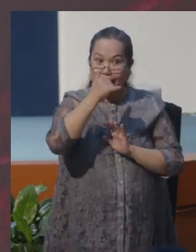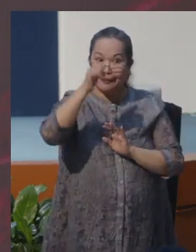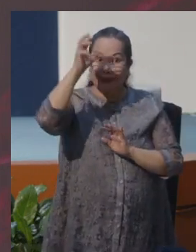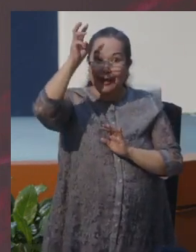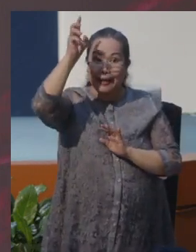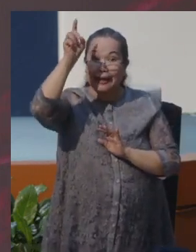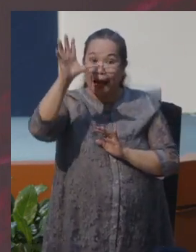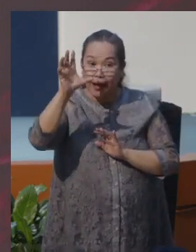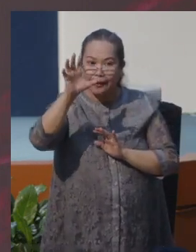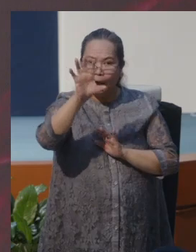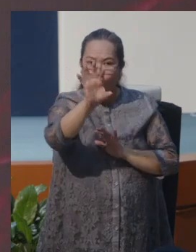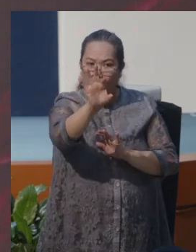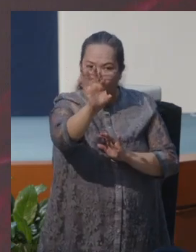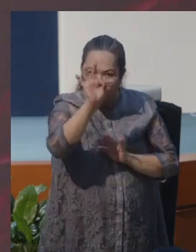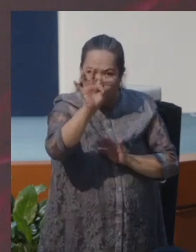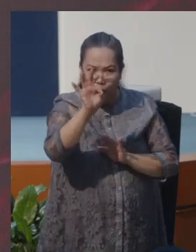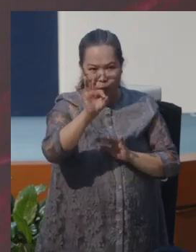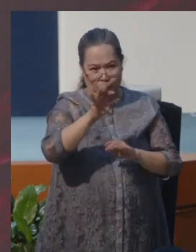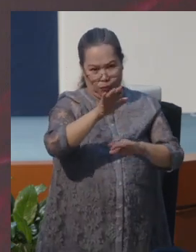called by God.